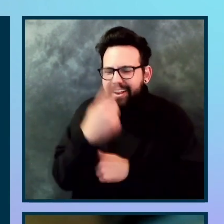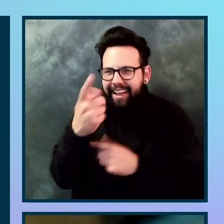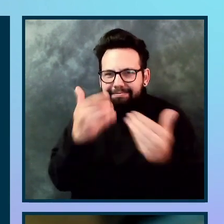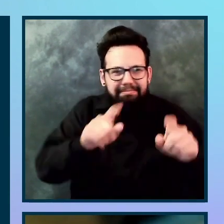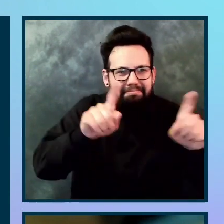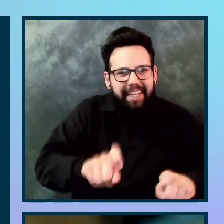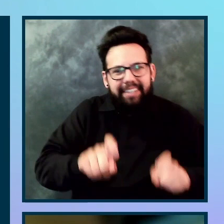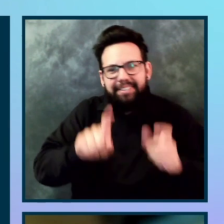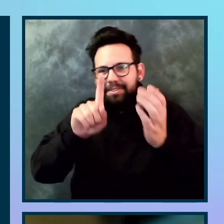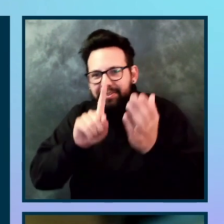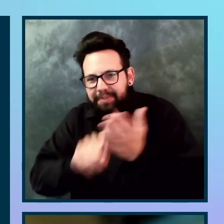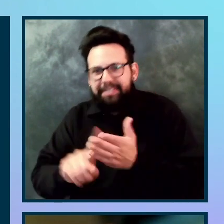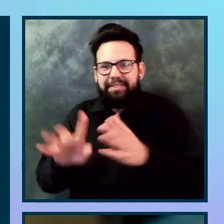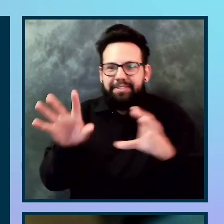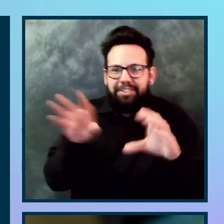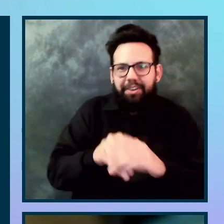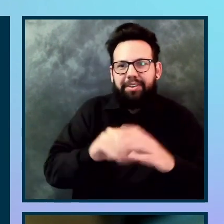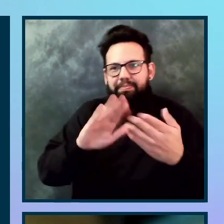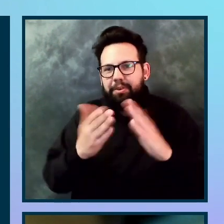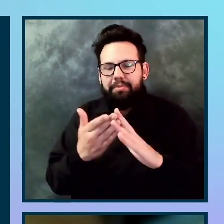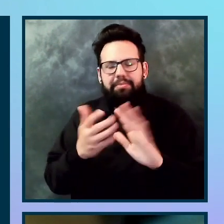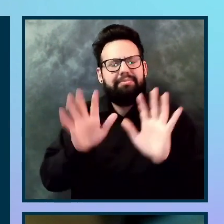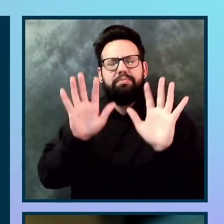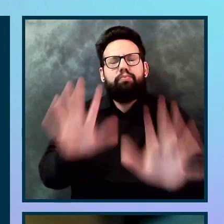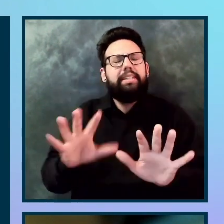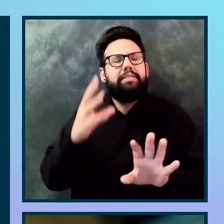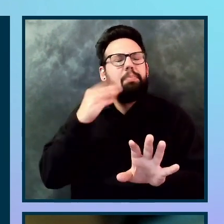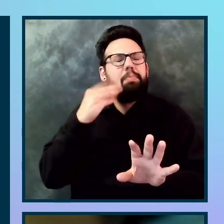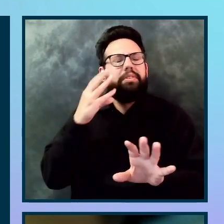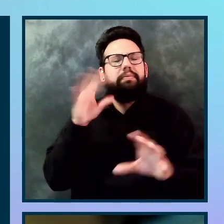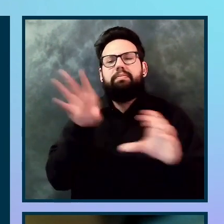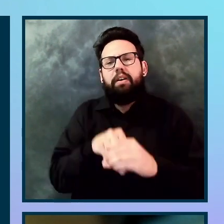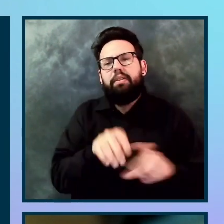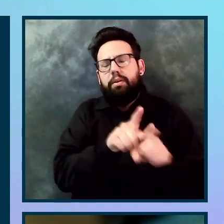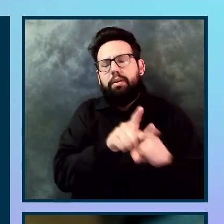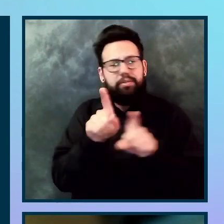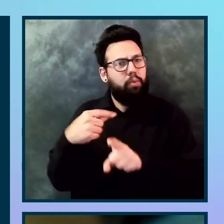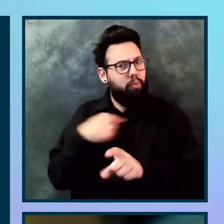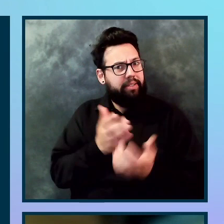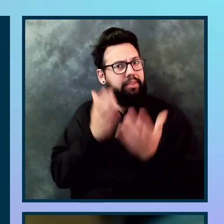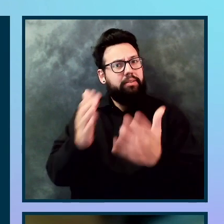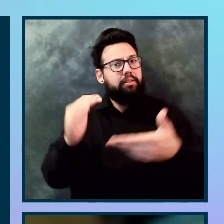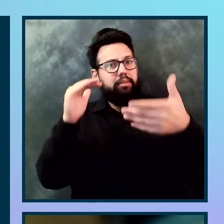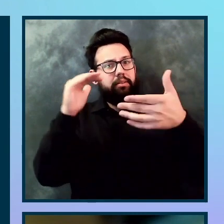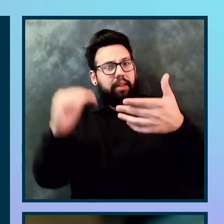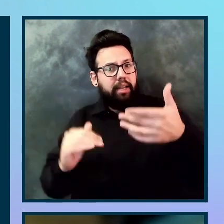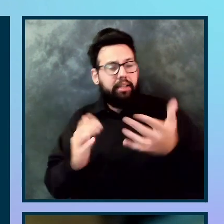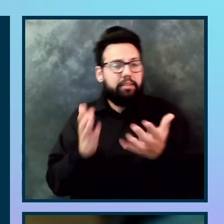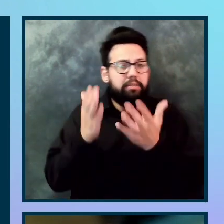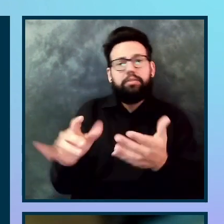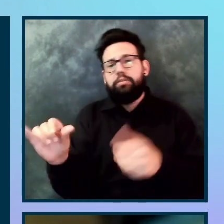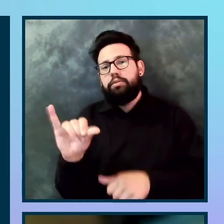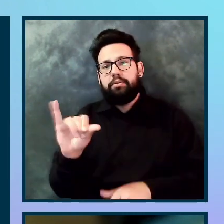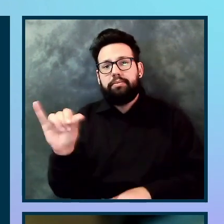Join the group. It's a great experience to be in. We do have some high-level guidelines, and we can do some